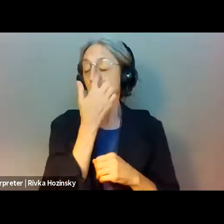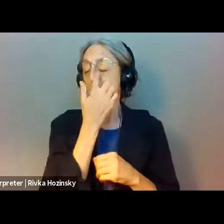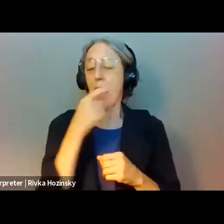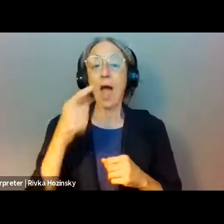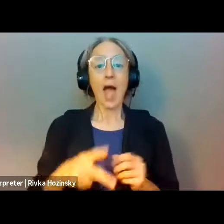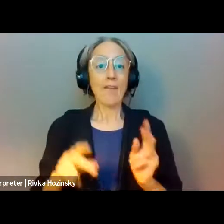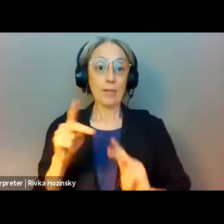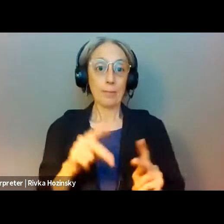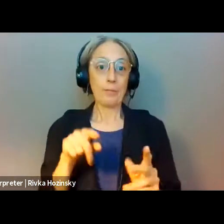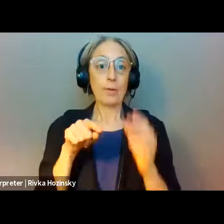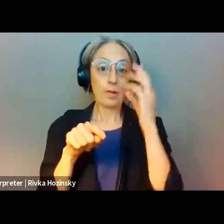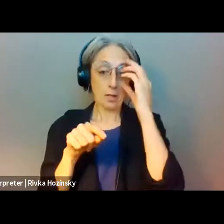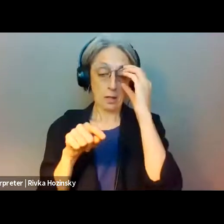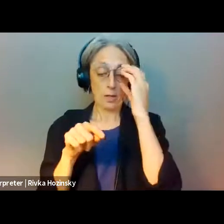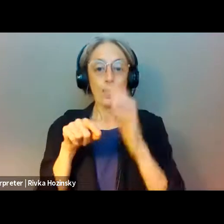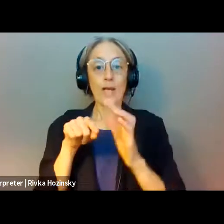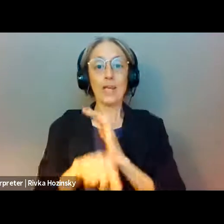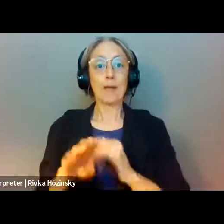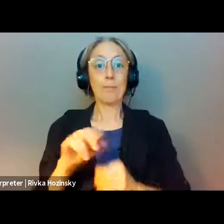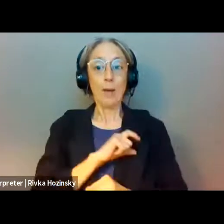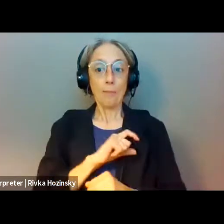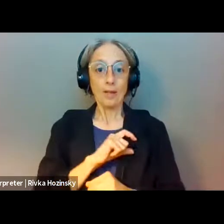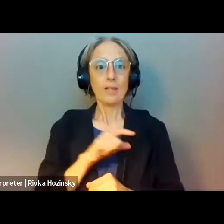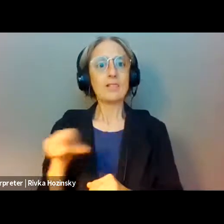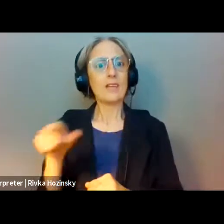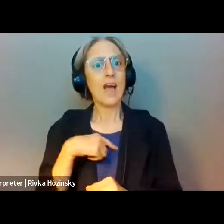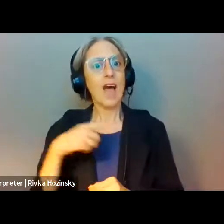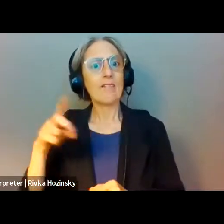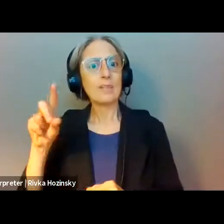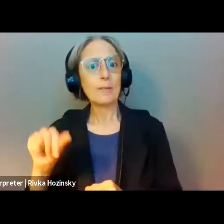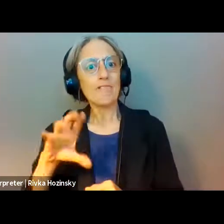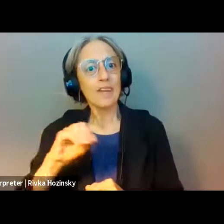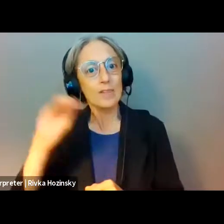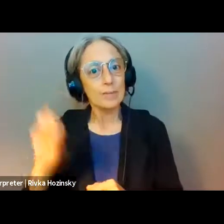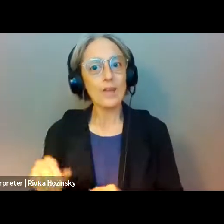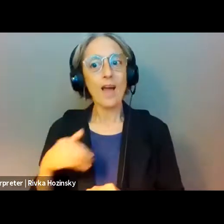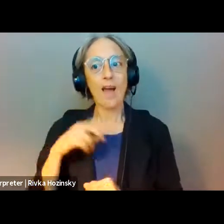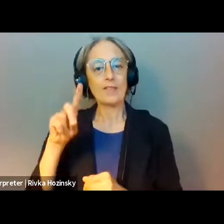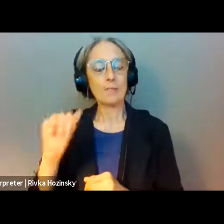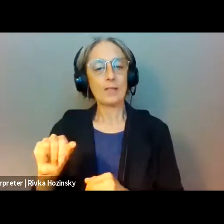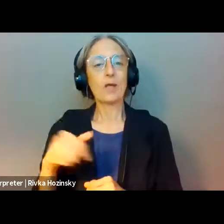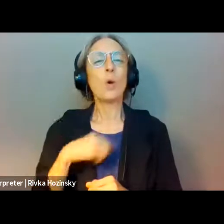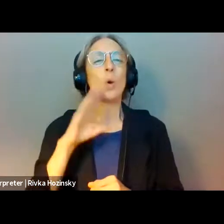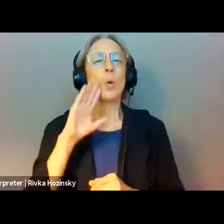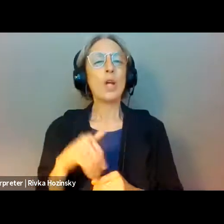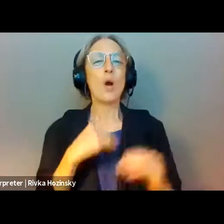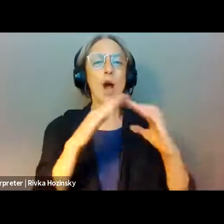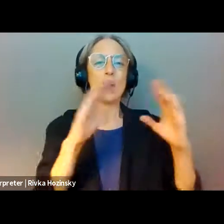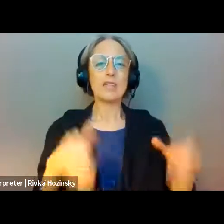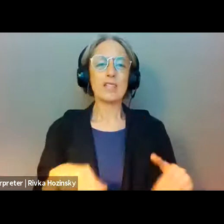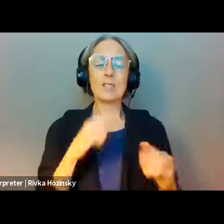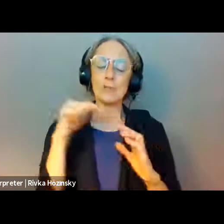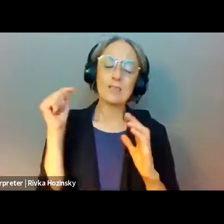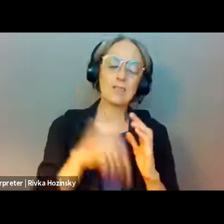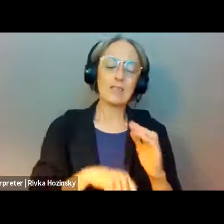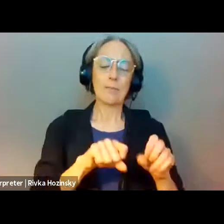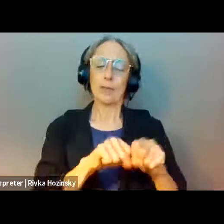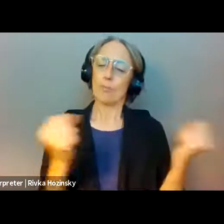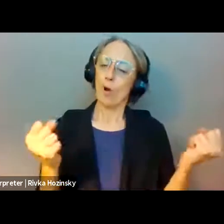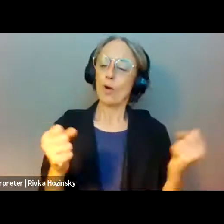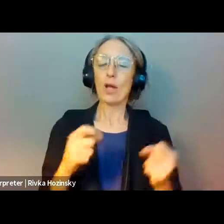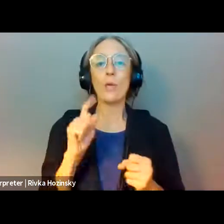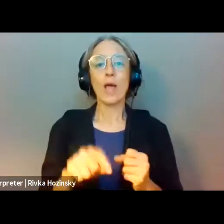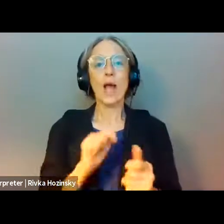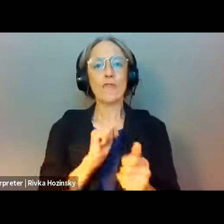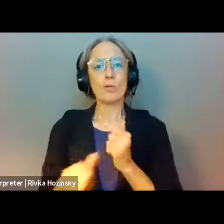disability, we know that our systems are deeply broken. And together we must legislate in the same way that harm has